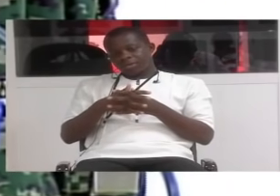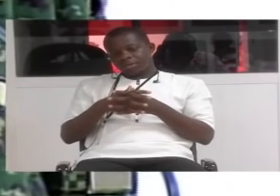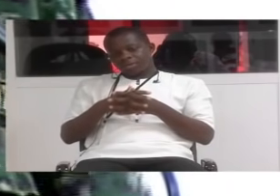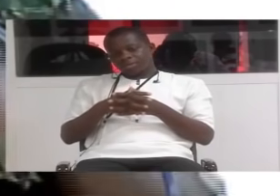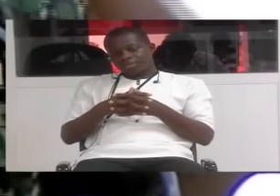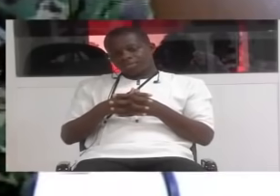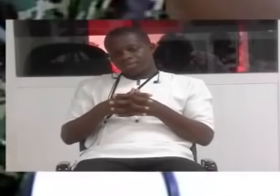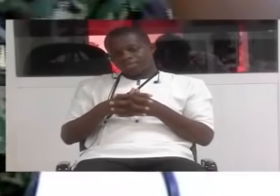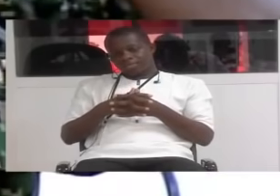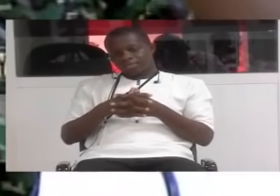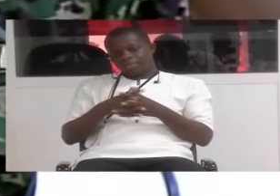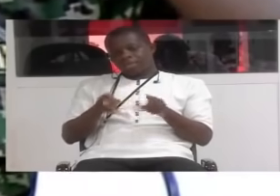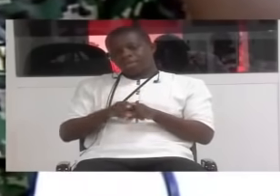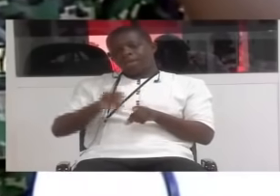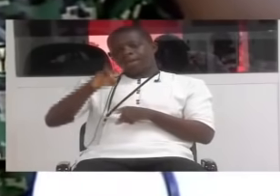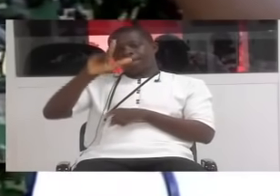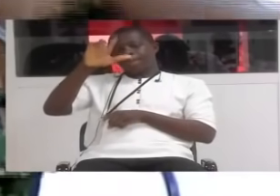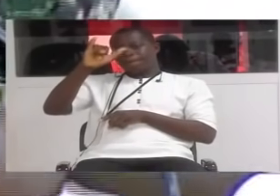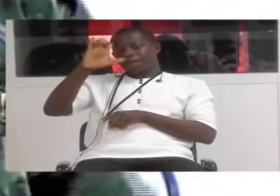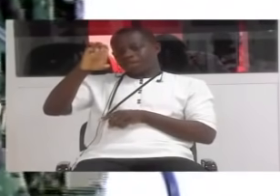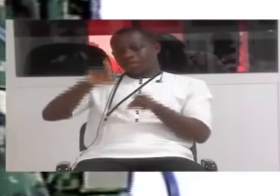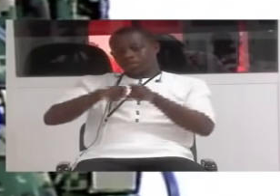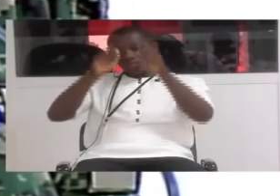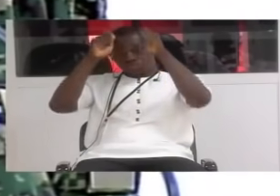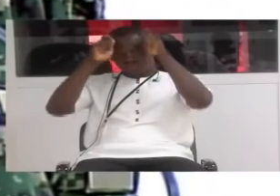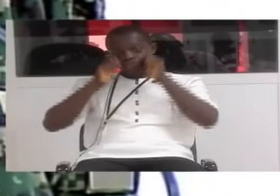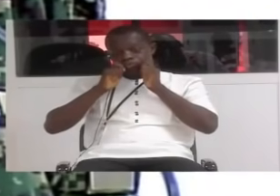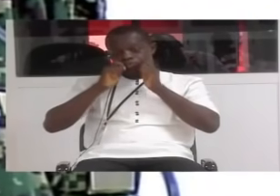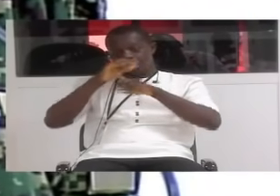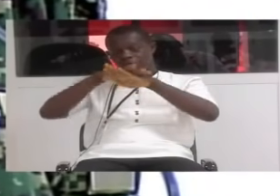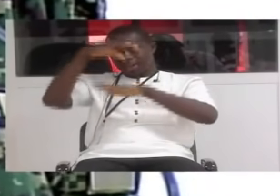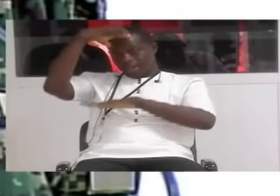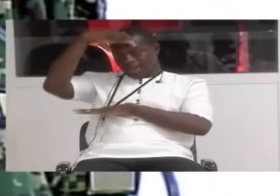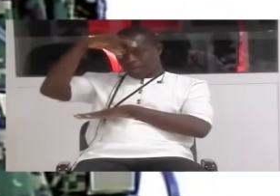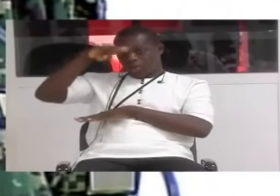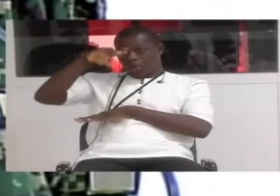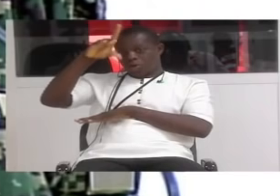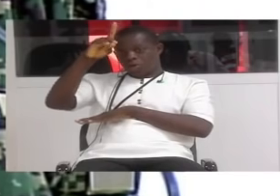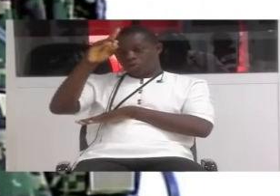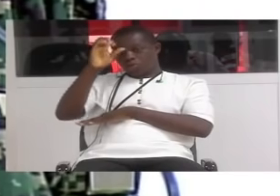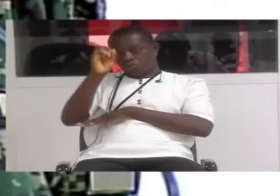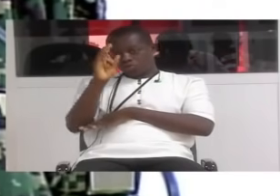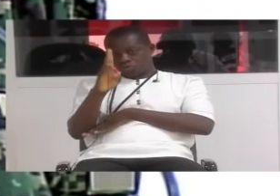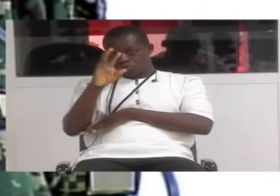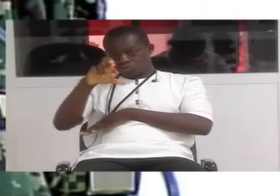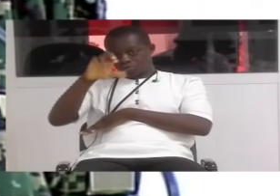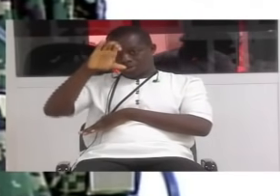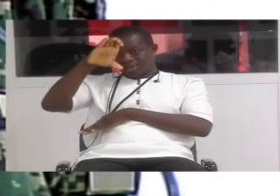him. Mali Yembuso Dundi Ndour Cham Kungokono. Mali put the plastic